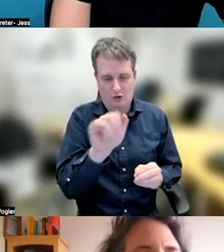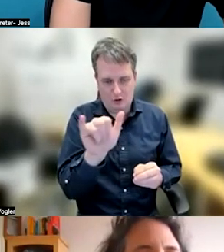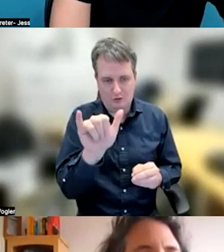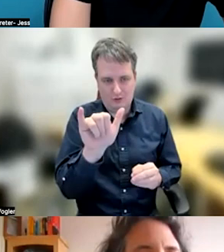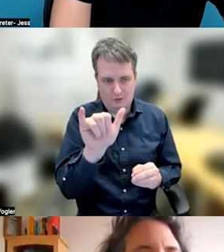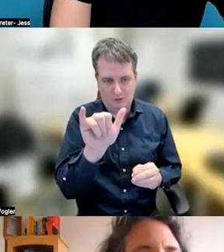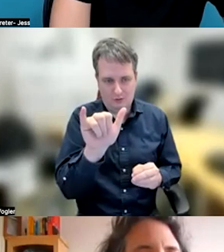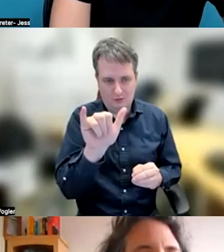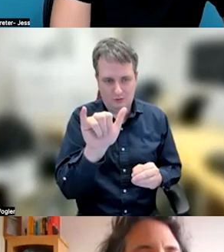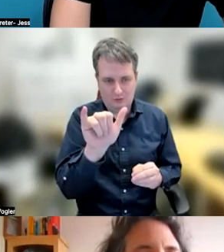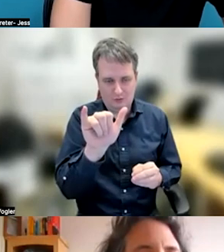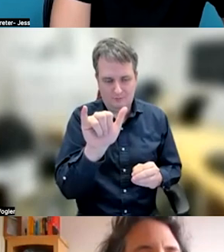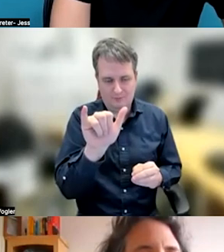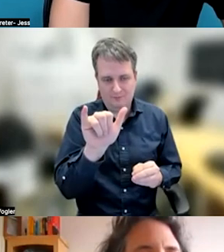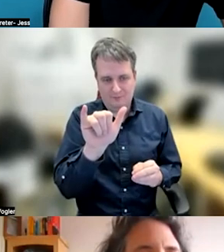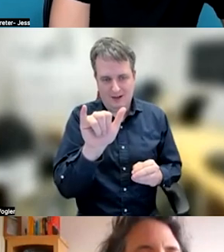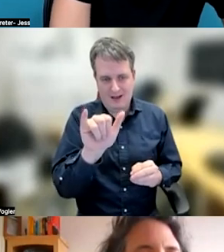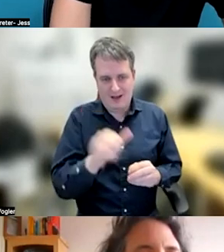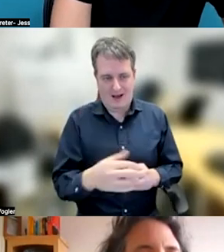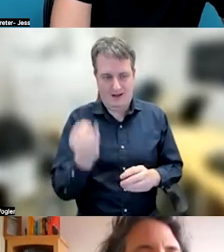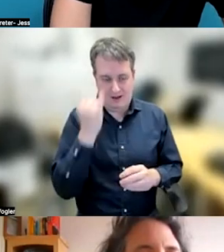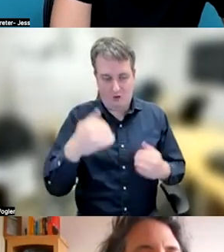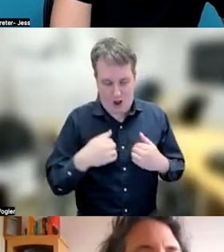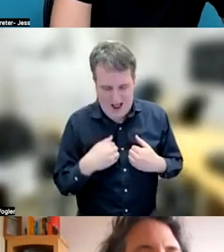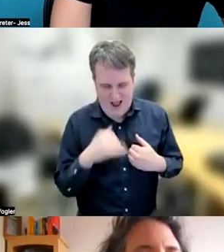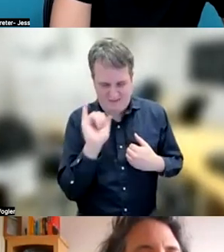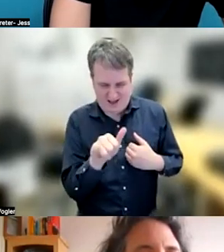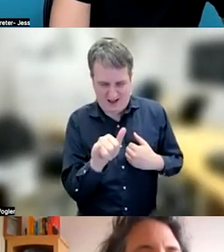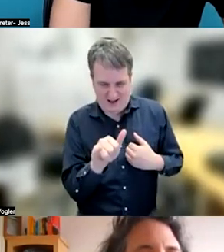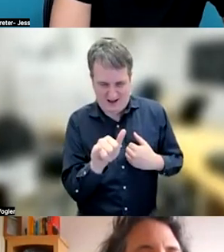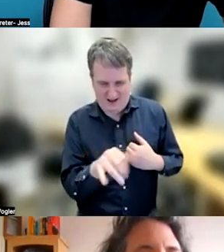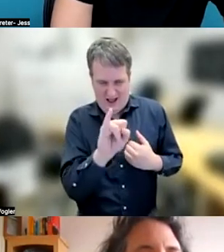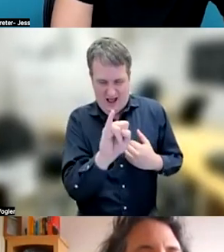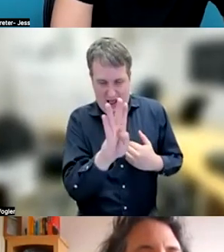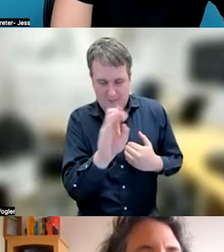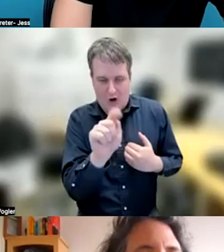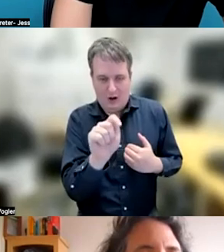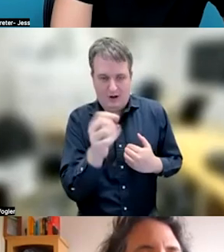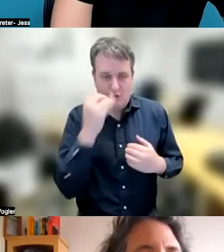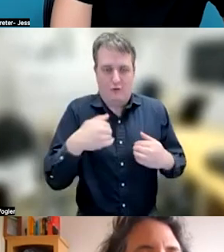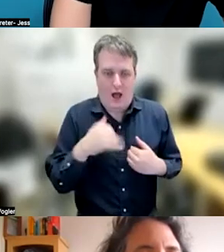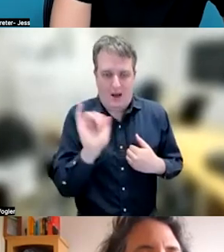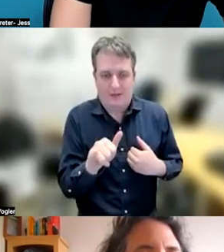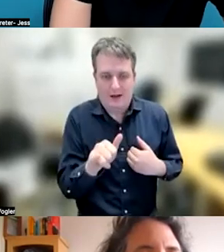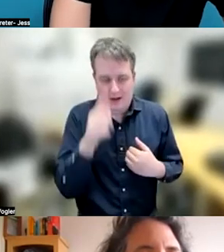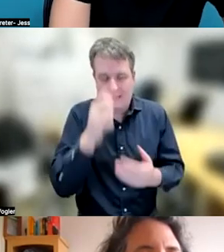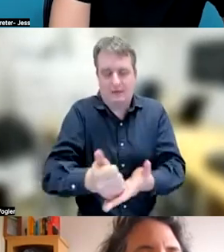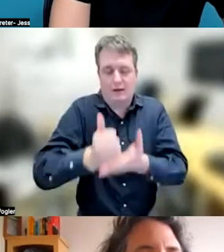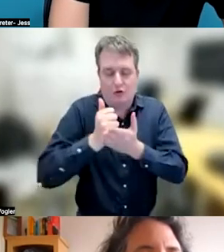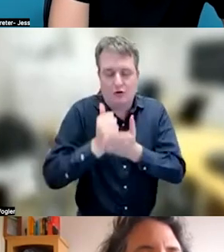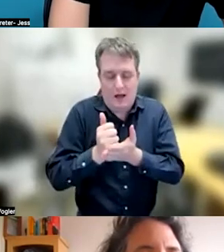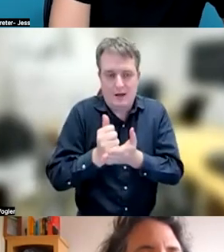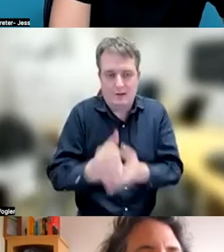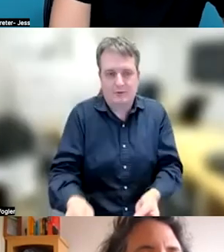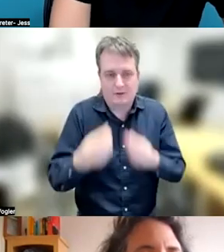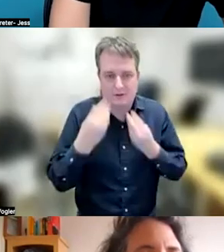personalized autonomy, to give them that autonomy that they deserve. And also, the iBot that